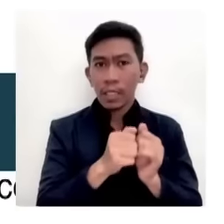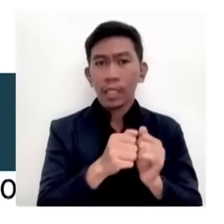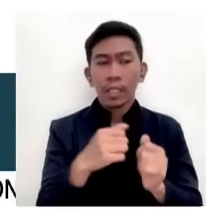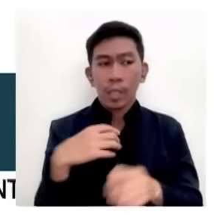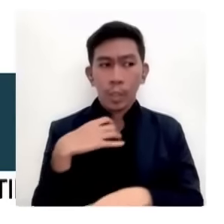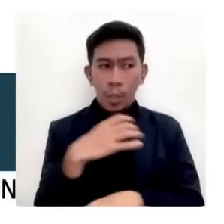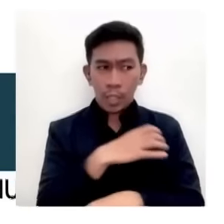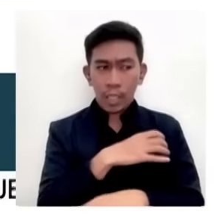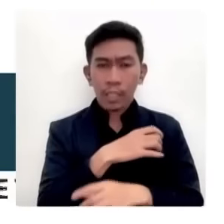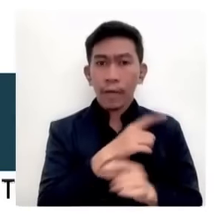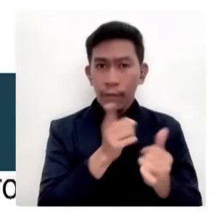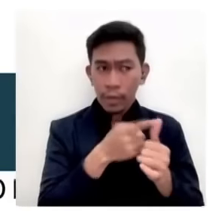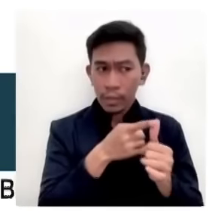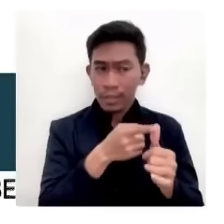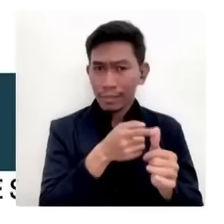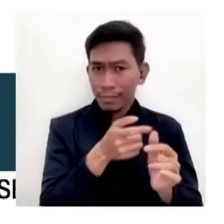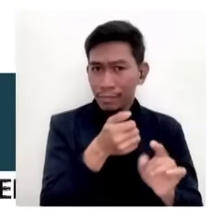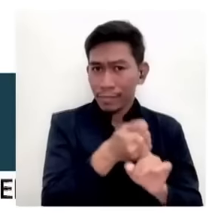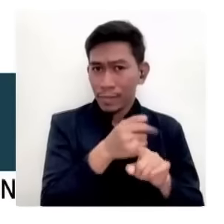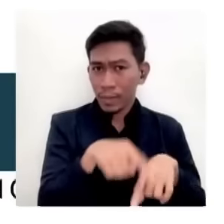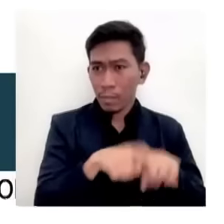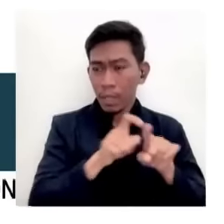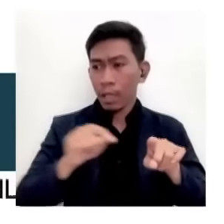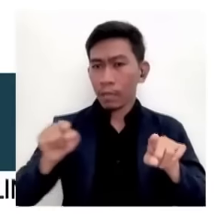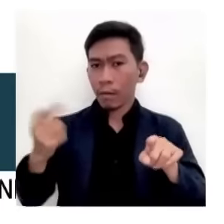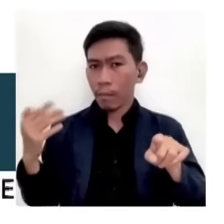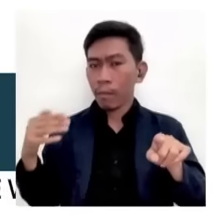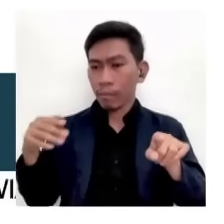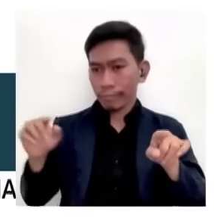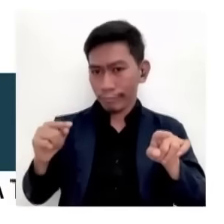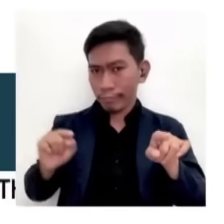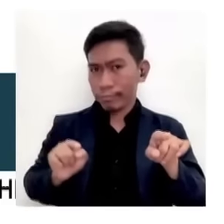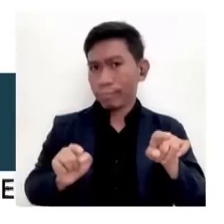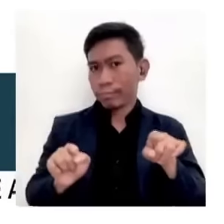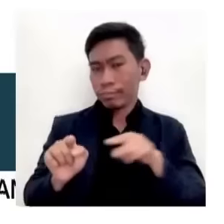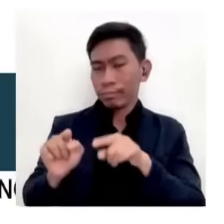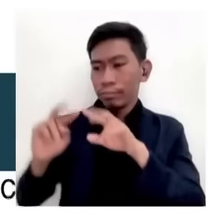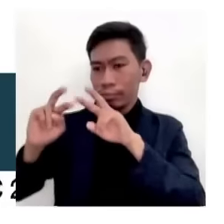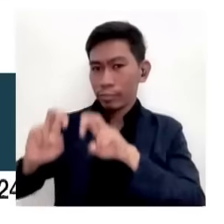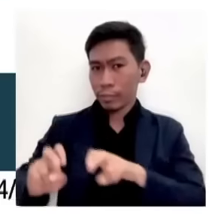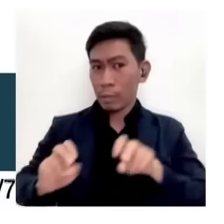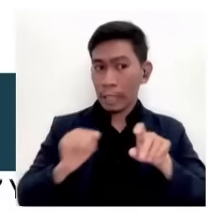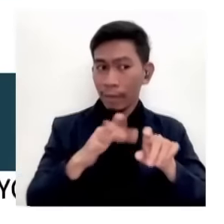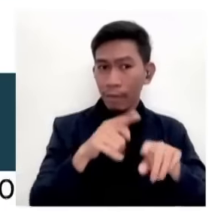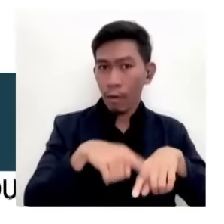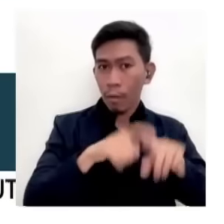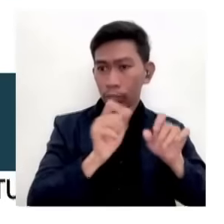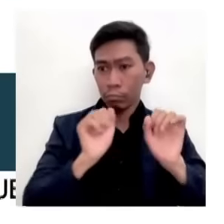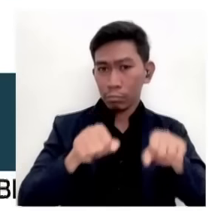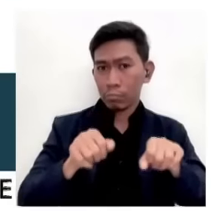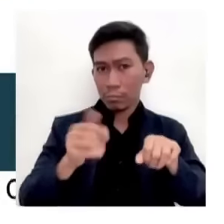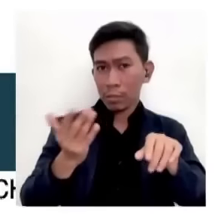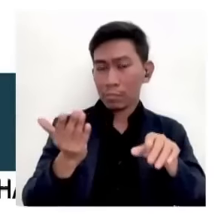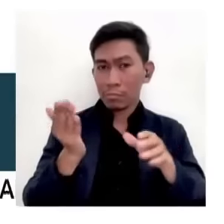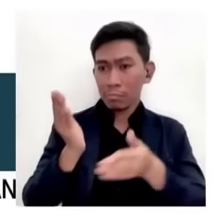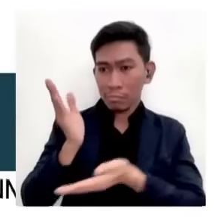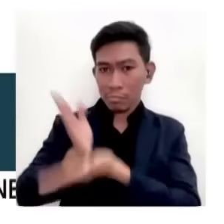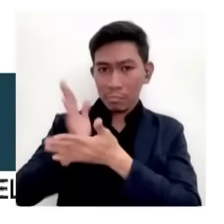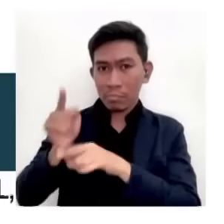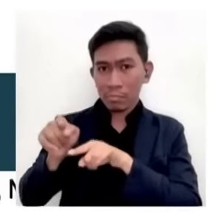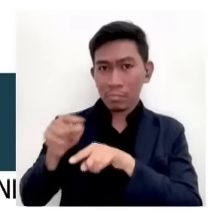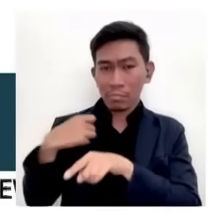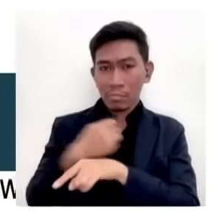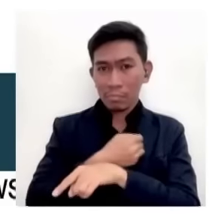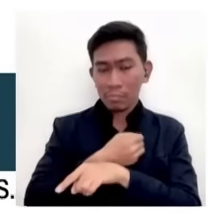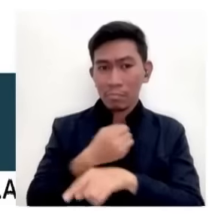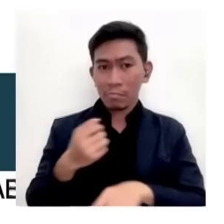rin yung investigation until and unless they halt whatever it is that they're planning, the committee will